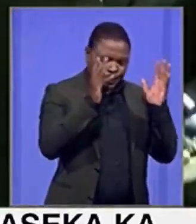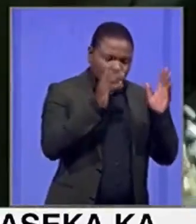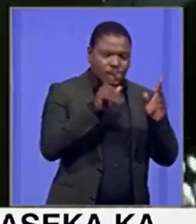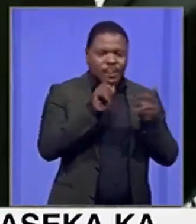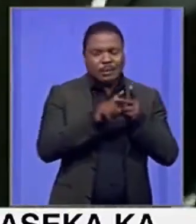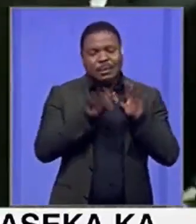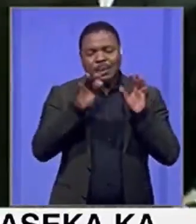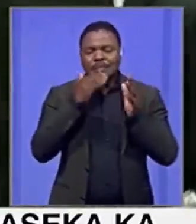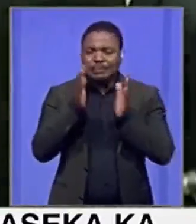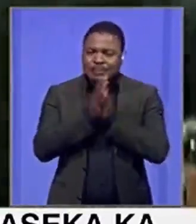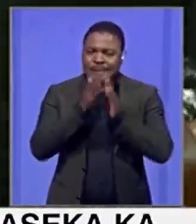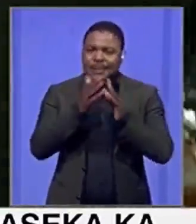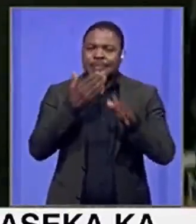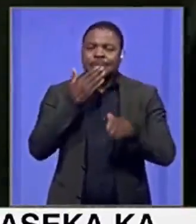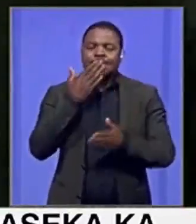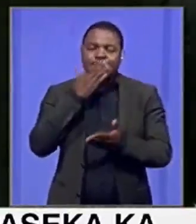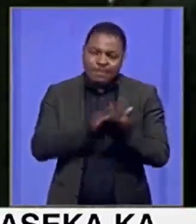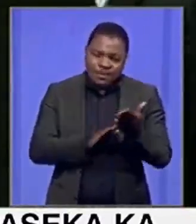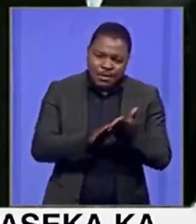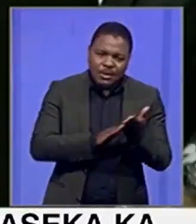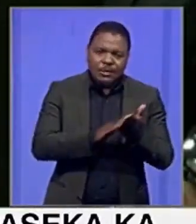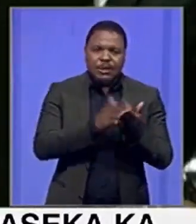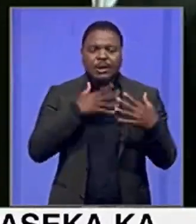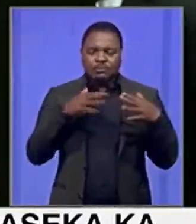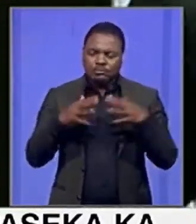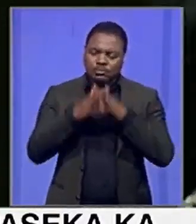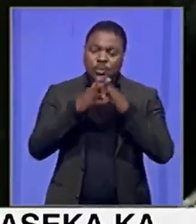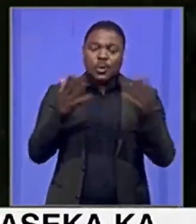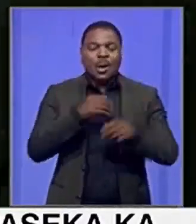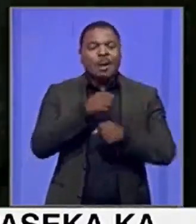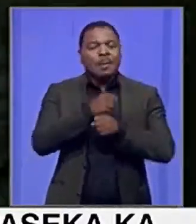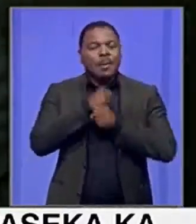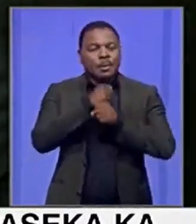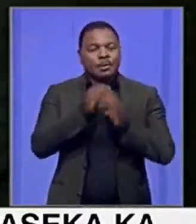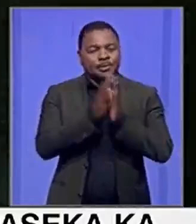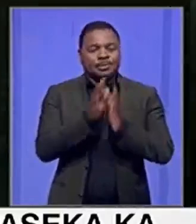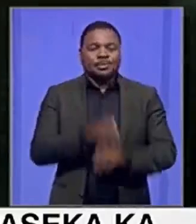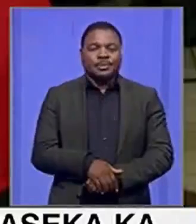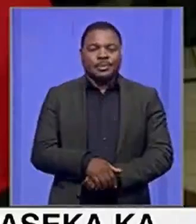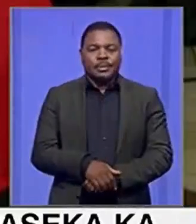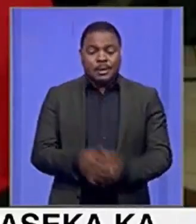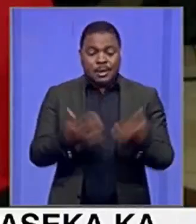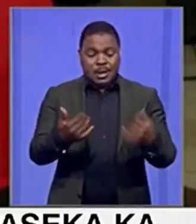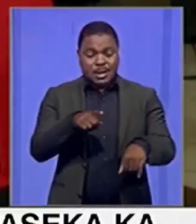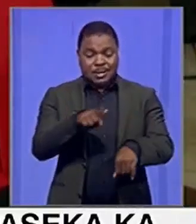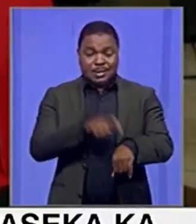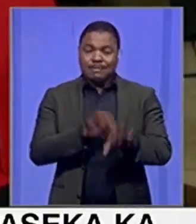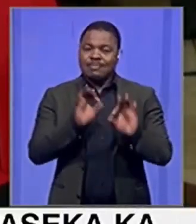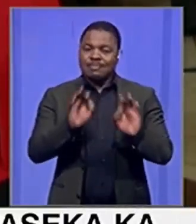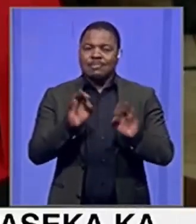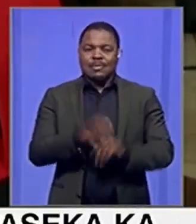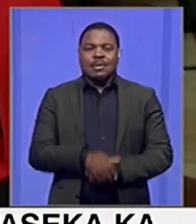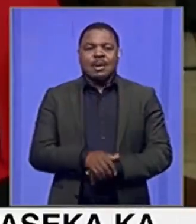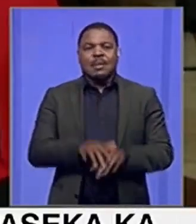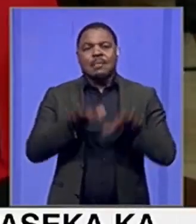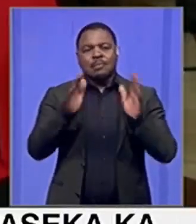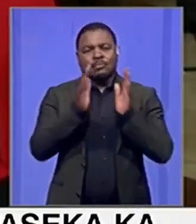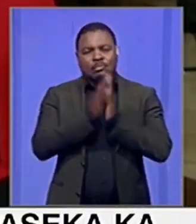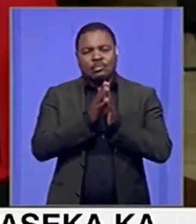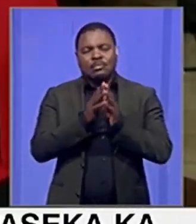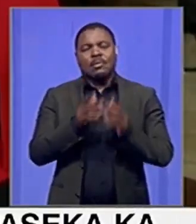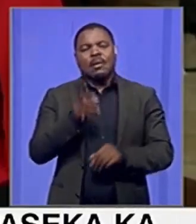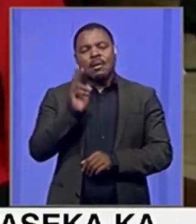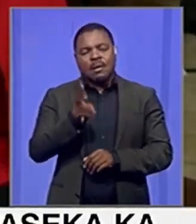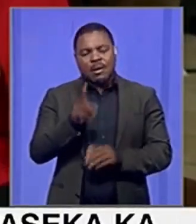le botee nakong ya tirelo ya kereke ka Mpompela. Go ba bangwe ye ke nako ye botse. Bakereki ba tla swara kopano ye